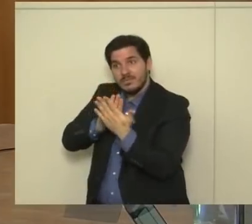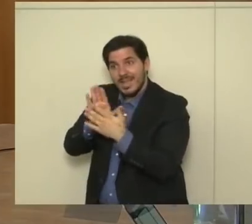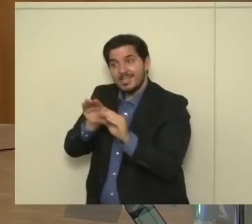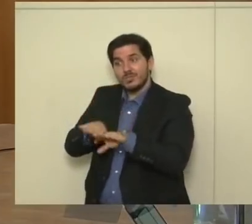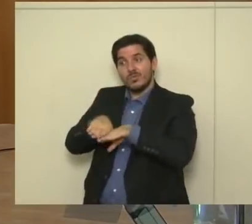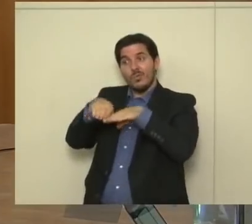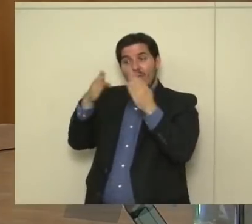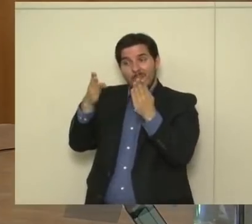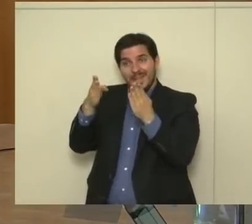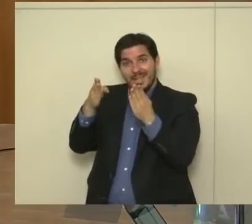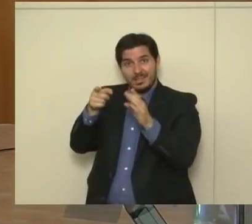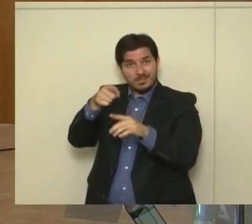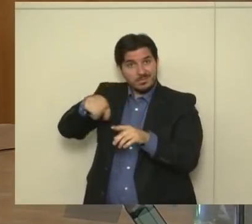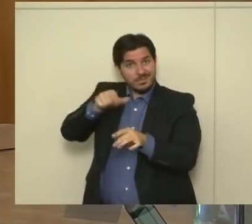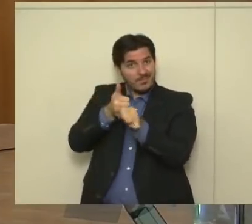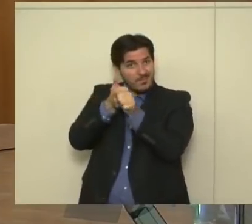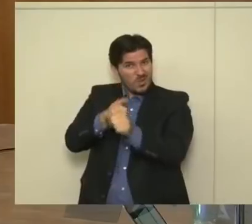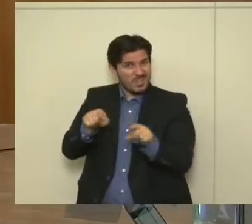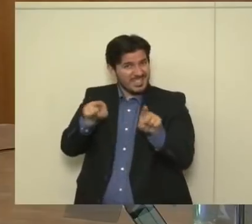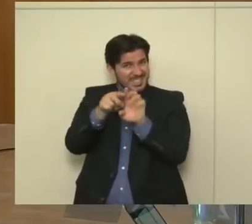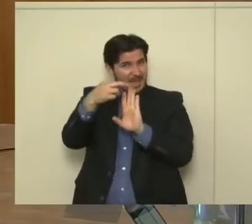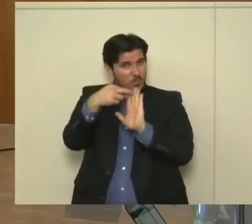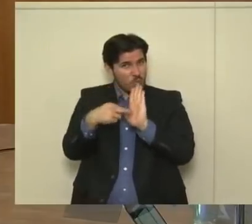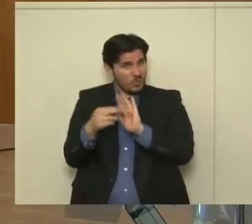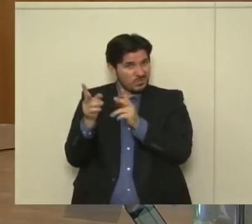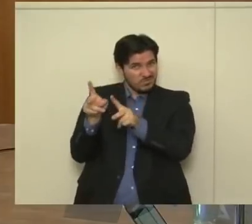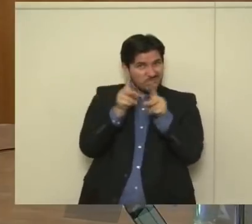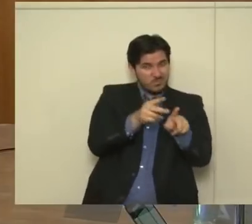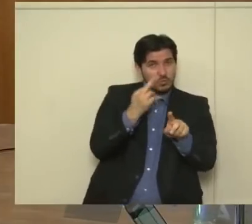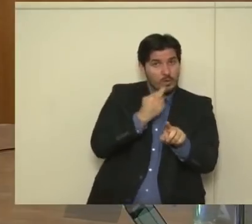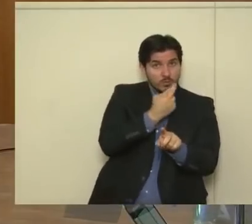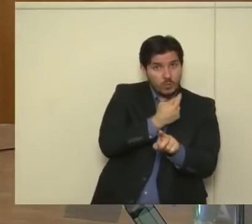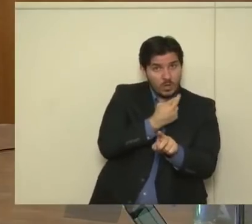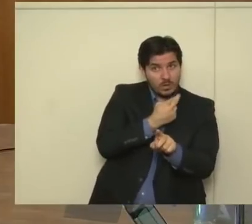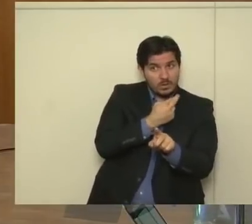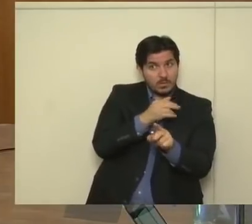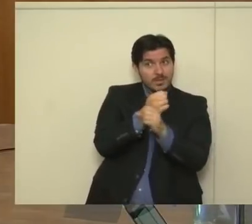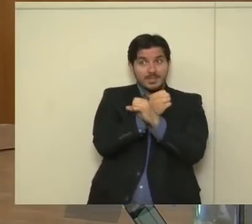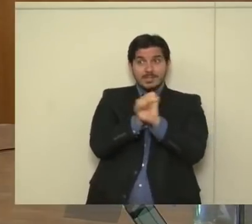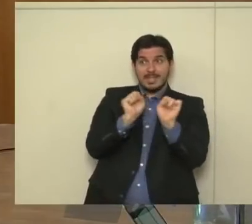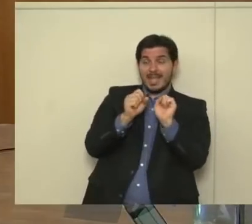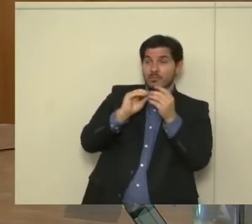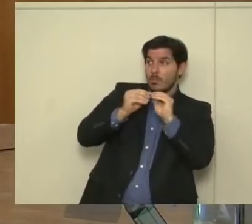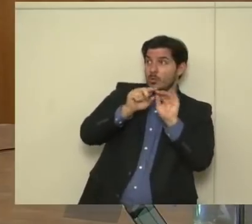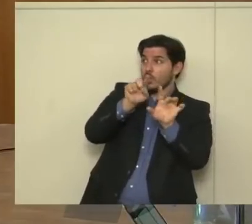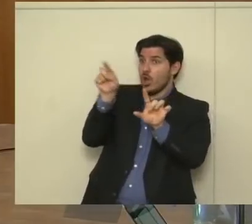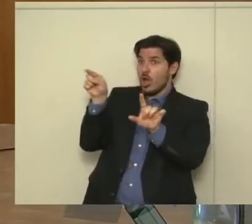businesses? And then to circle back on a previous question, you